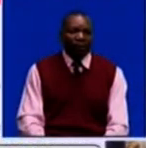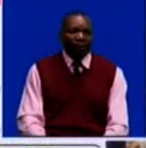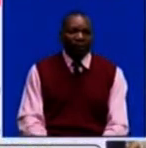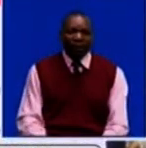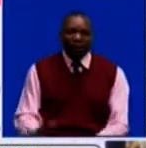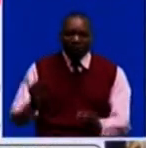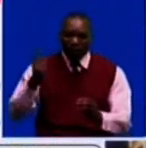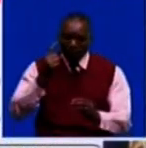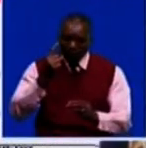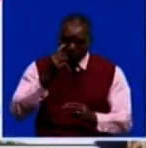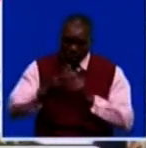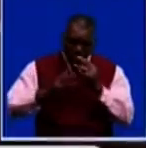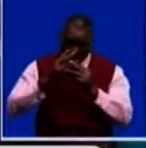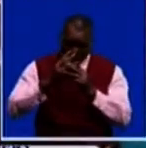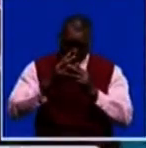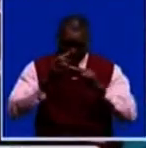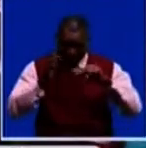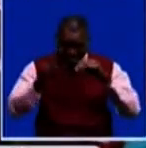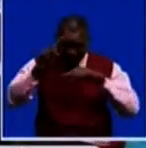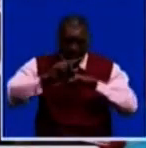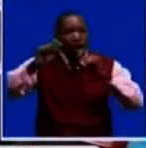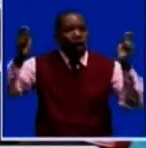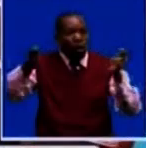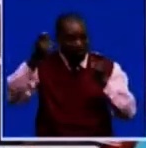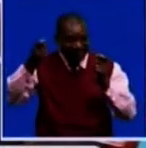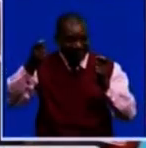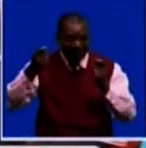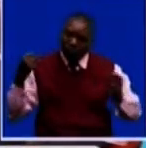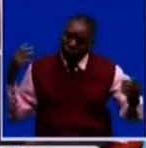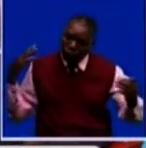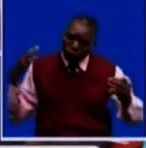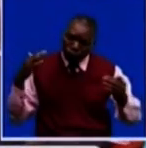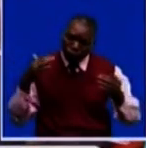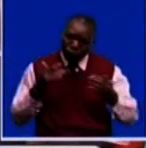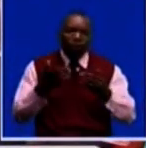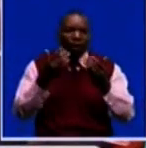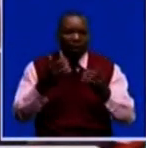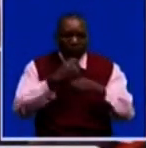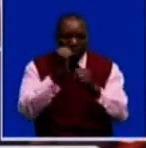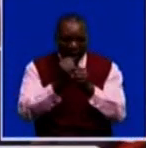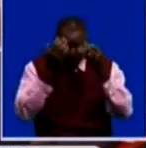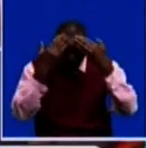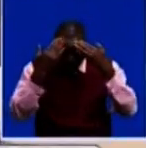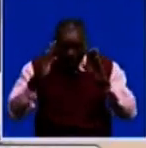Day commemoration was held. The day is commemorated mainly to raise awareness about